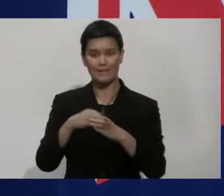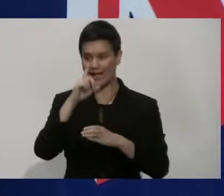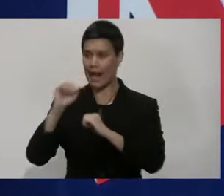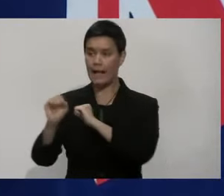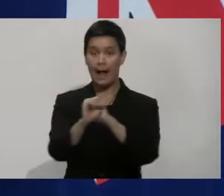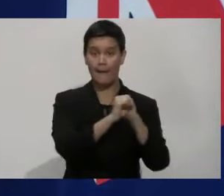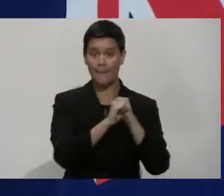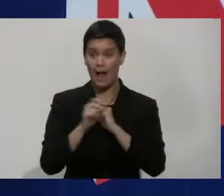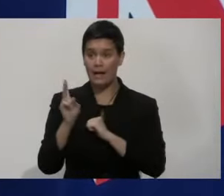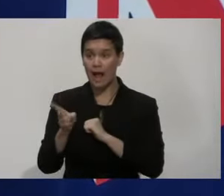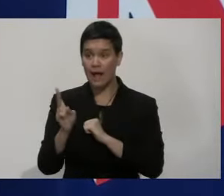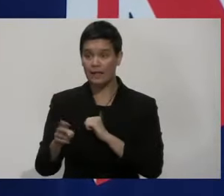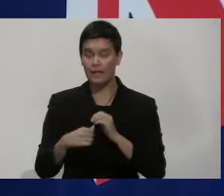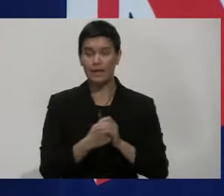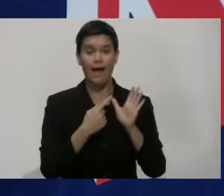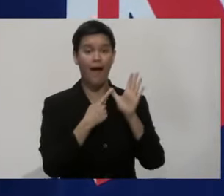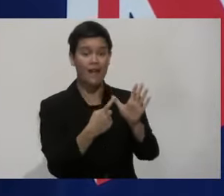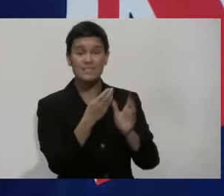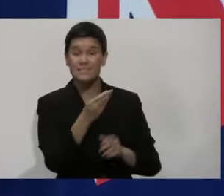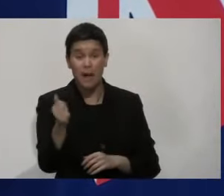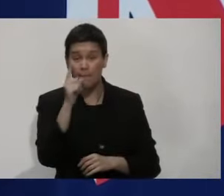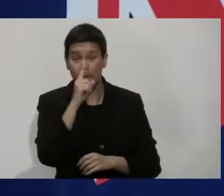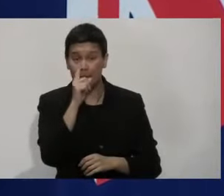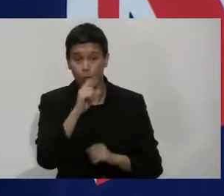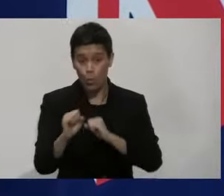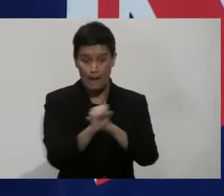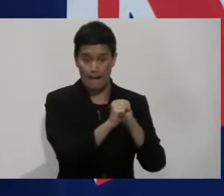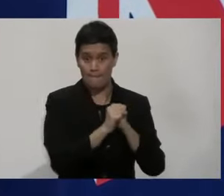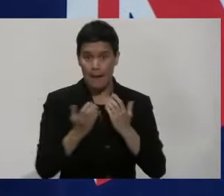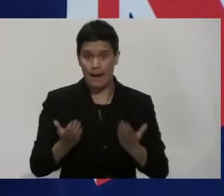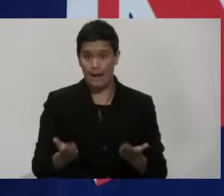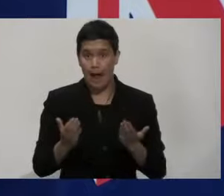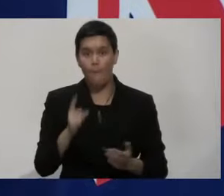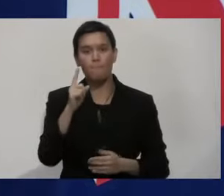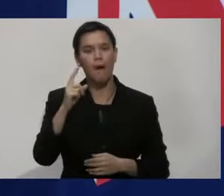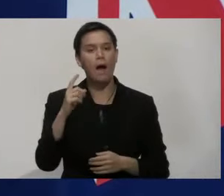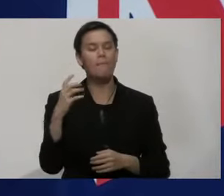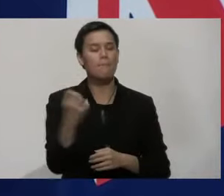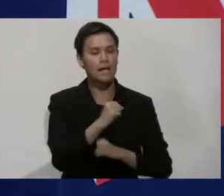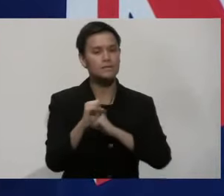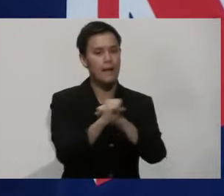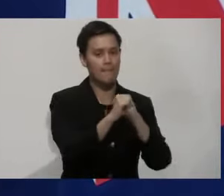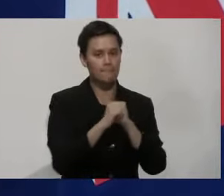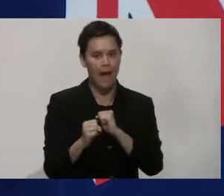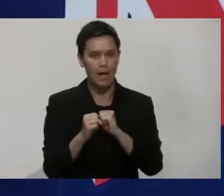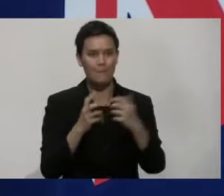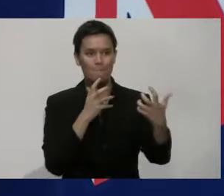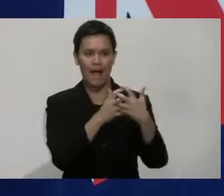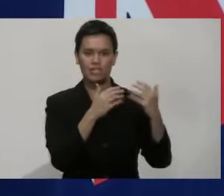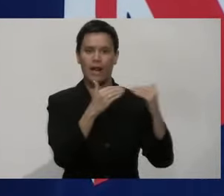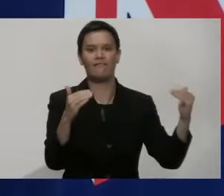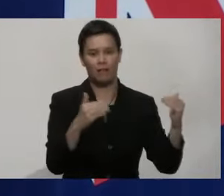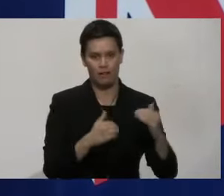them. All we expect is that people just continue to follow the rules of level 3 and level 2 where they exist. Okay.